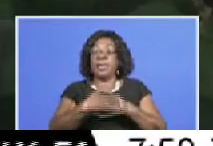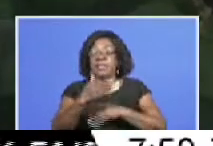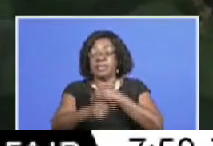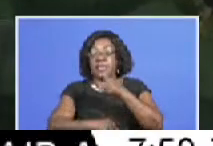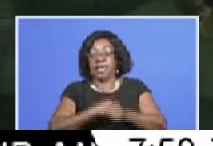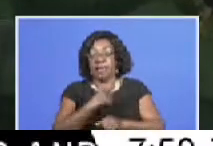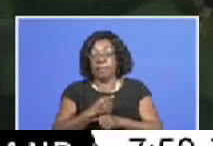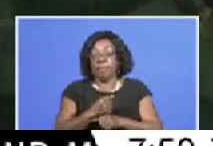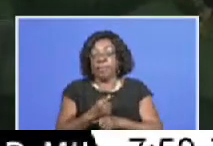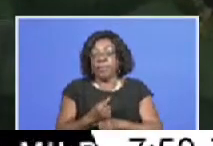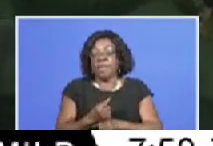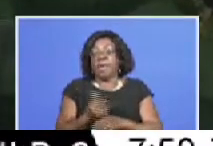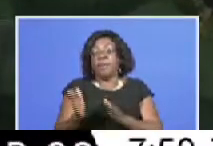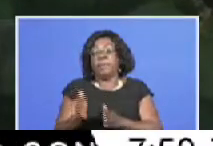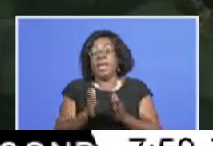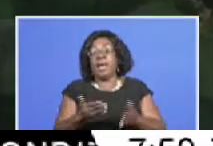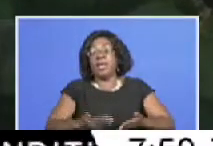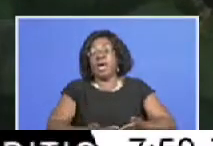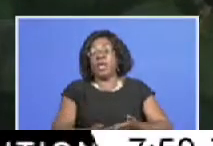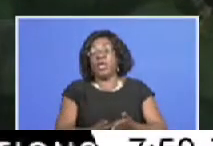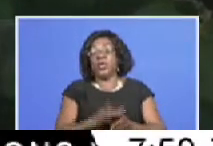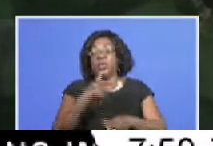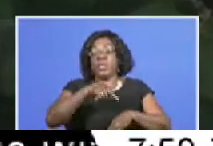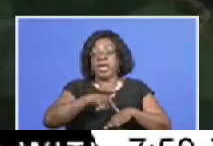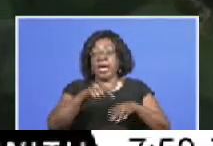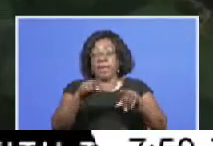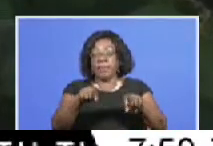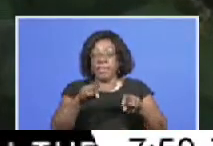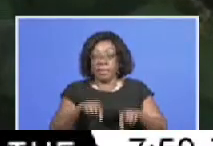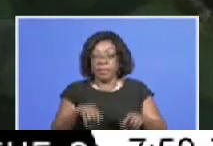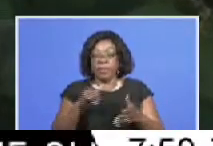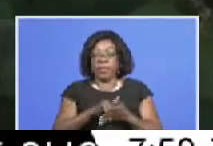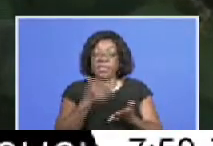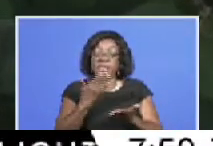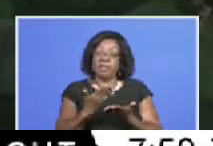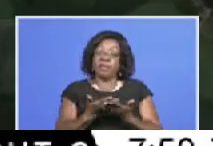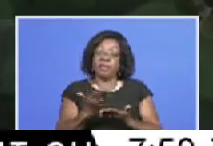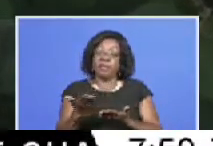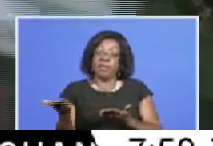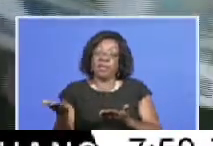timetable and a schedule when they can prepare for the Games, and I think that's a good thing. We're all relieved, as a matter of fact.